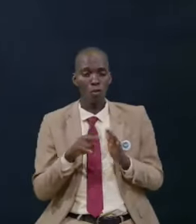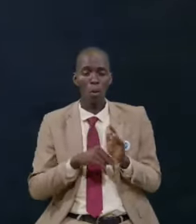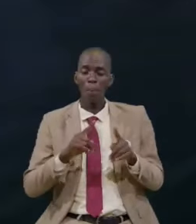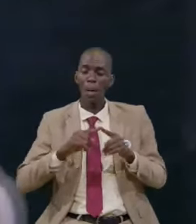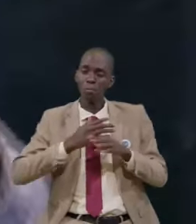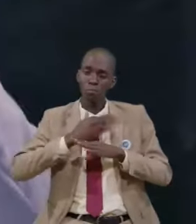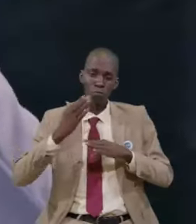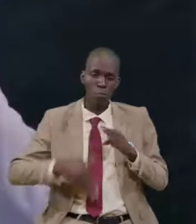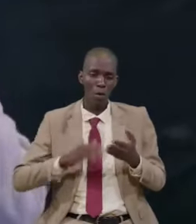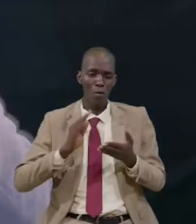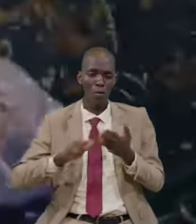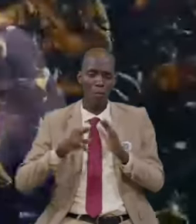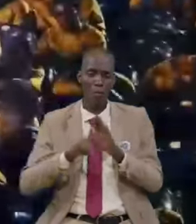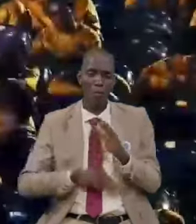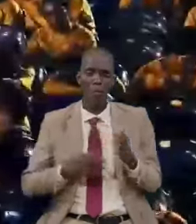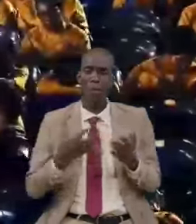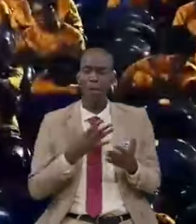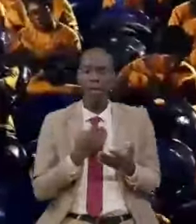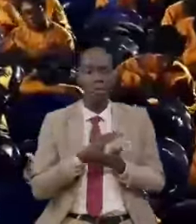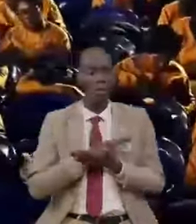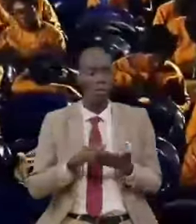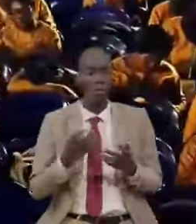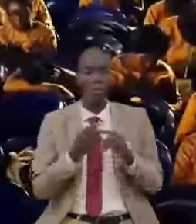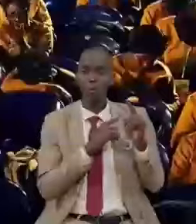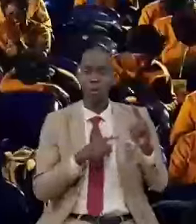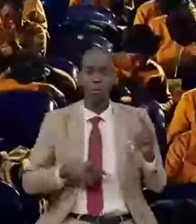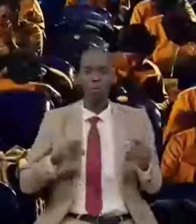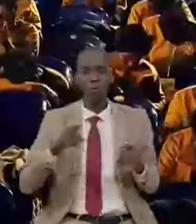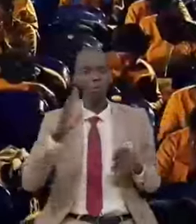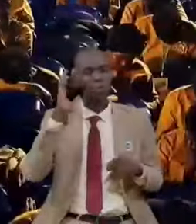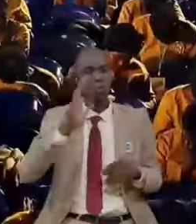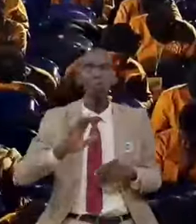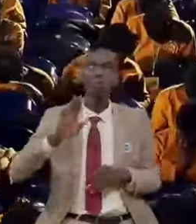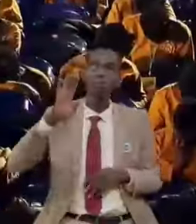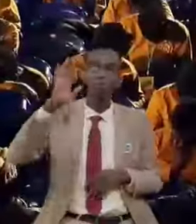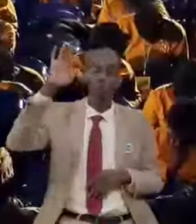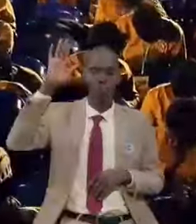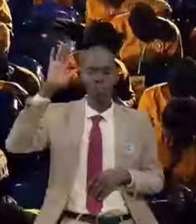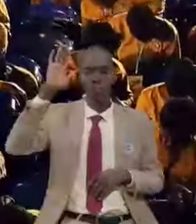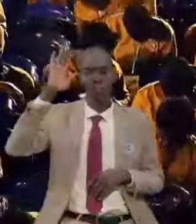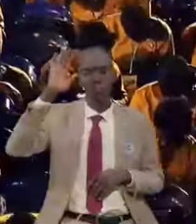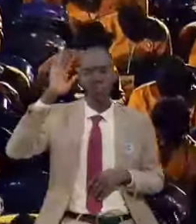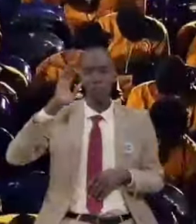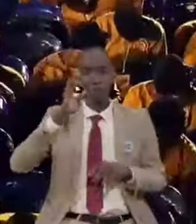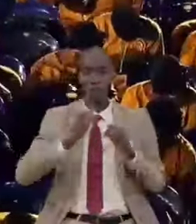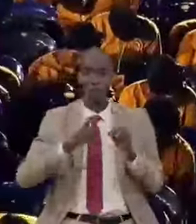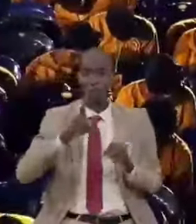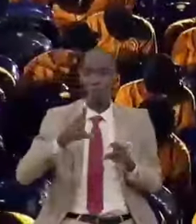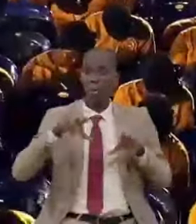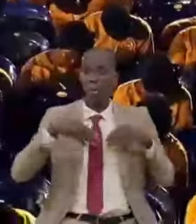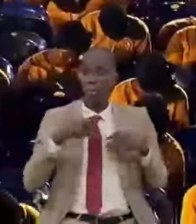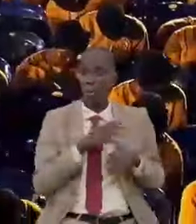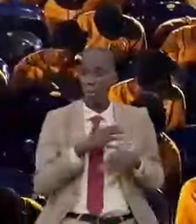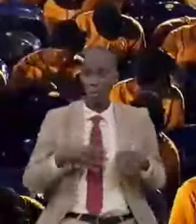Lord. Thank you very much. Raise up that hand. If you're raising up your hand, please stand up wherever you are. Standing